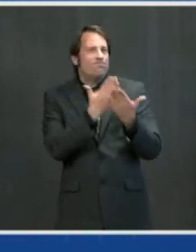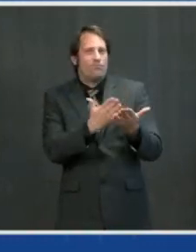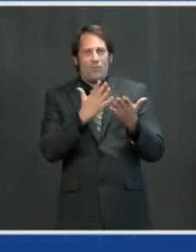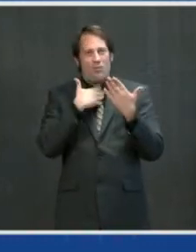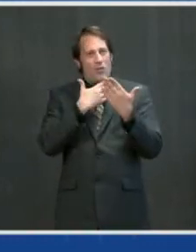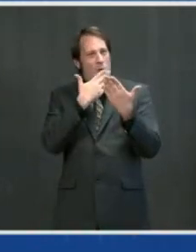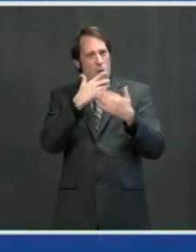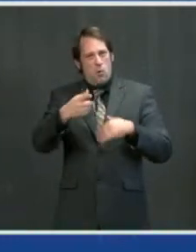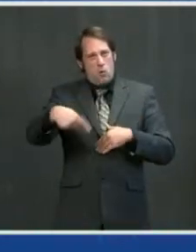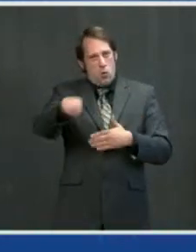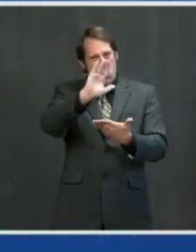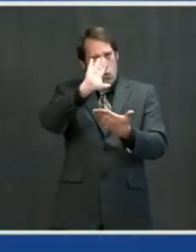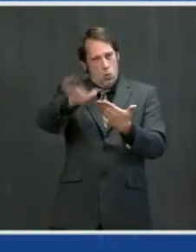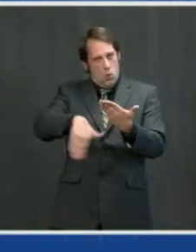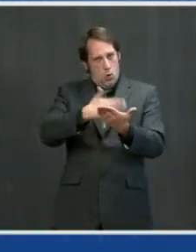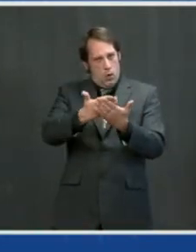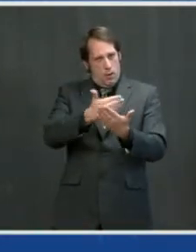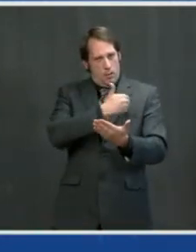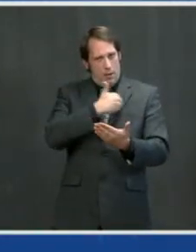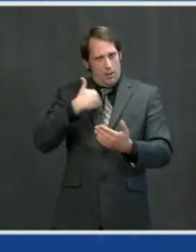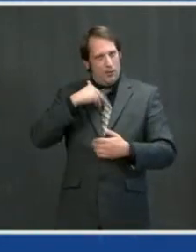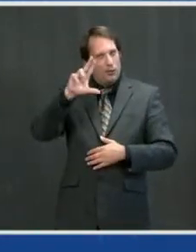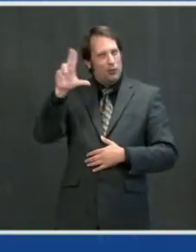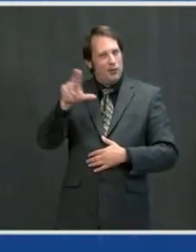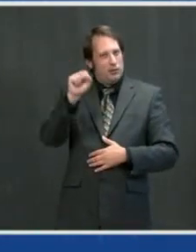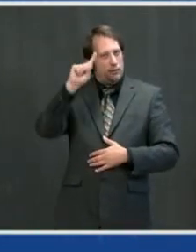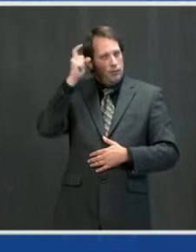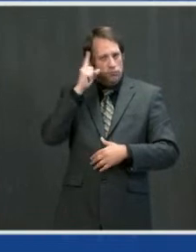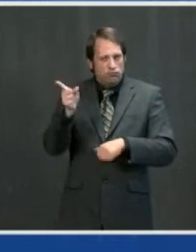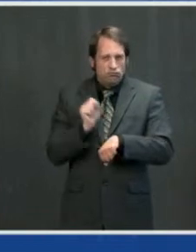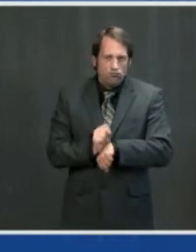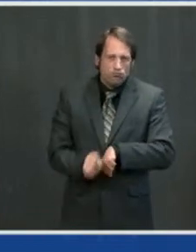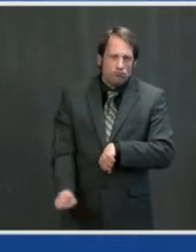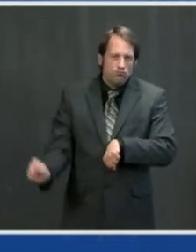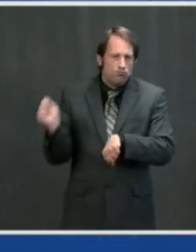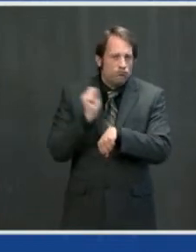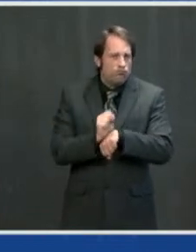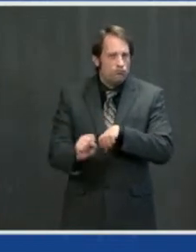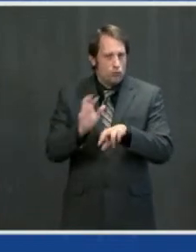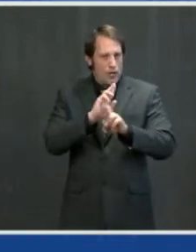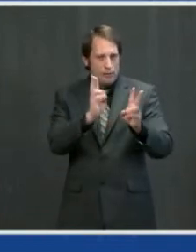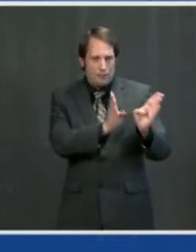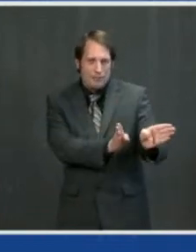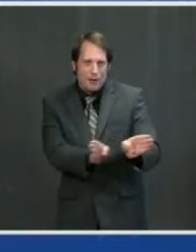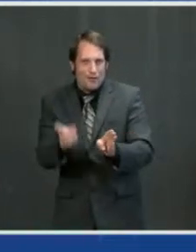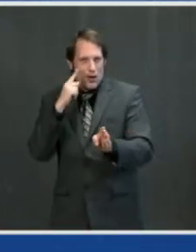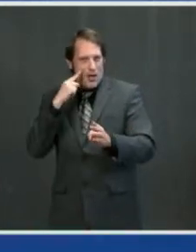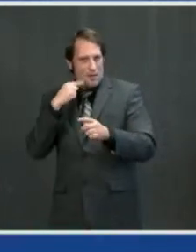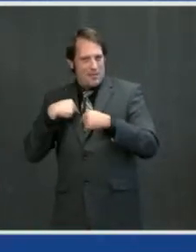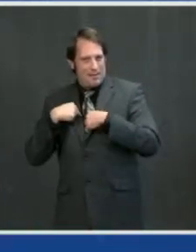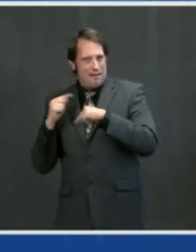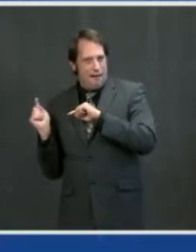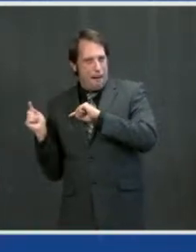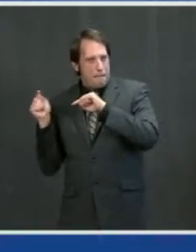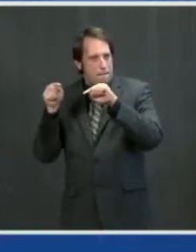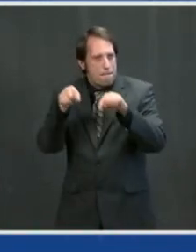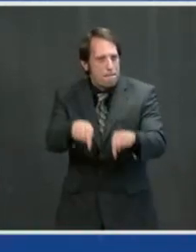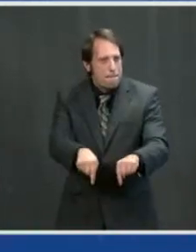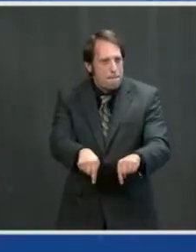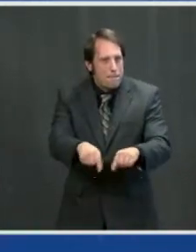U.S. government who have worked to prepare for this occasion. The United States is Japan's best